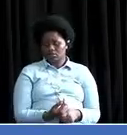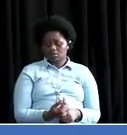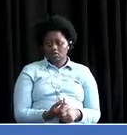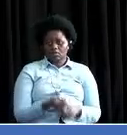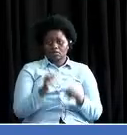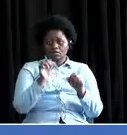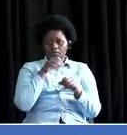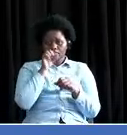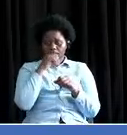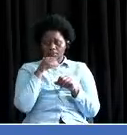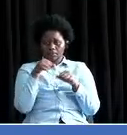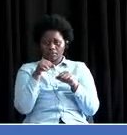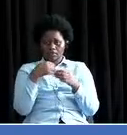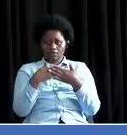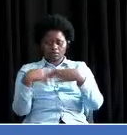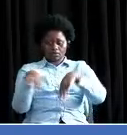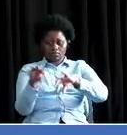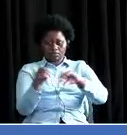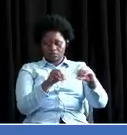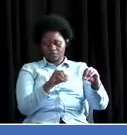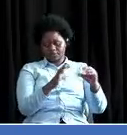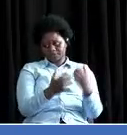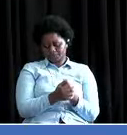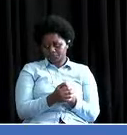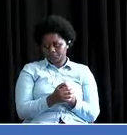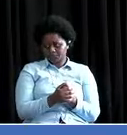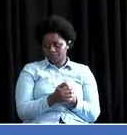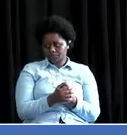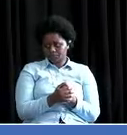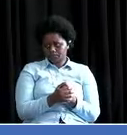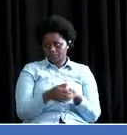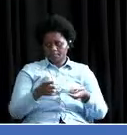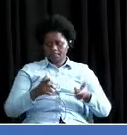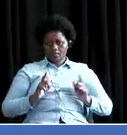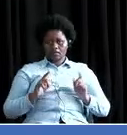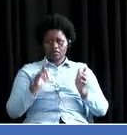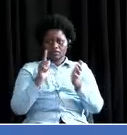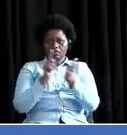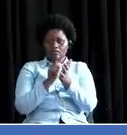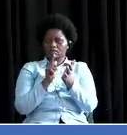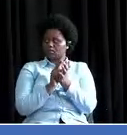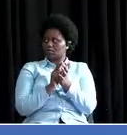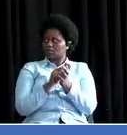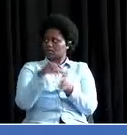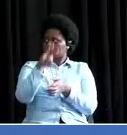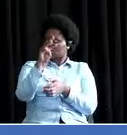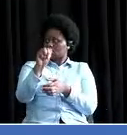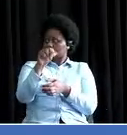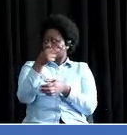If you are not, I have to move to allow head legal Mr. Mhlongo to